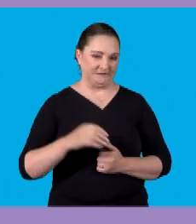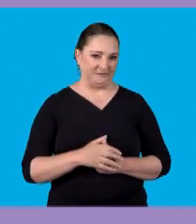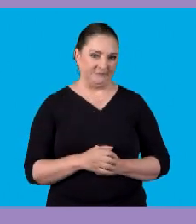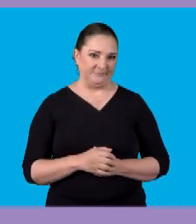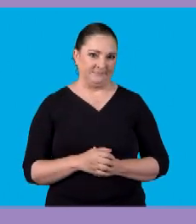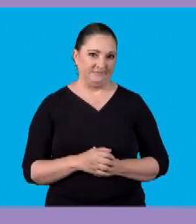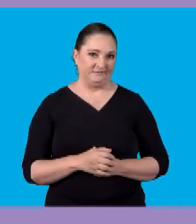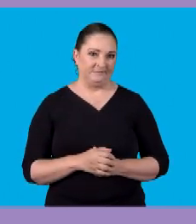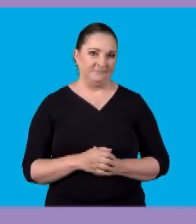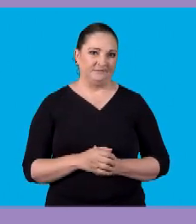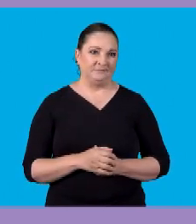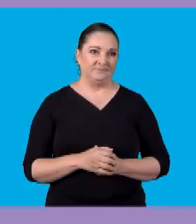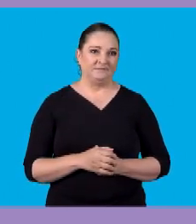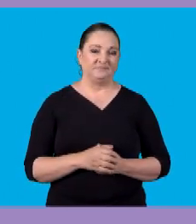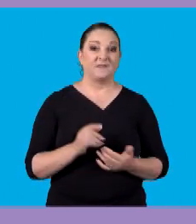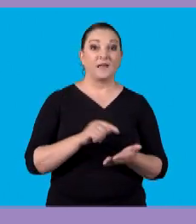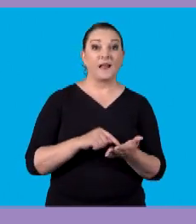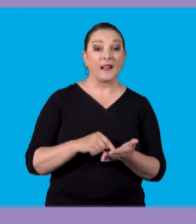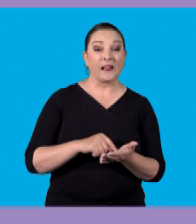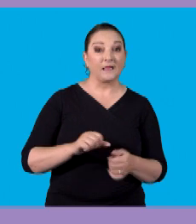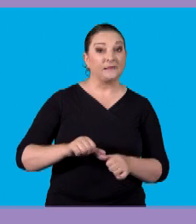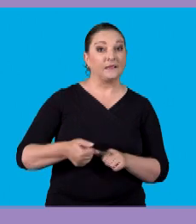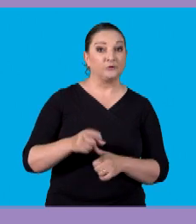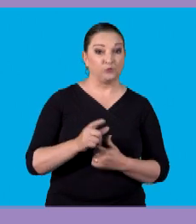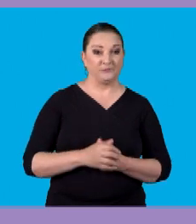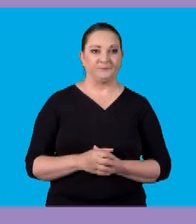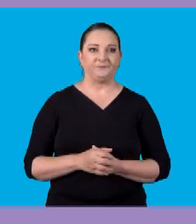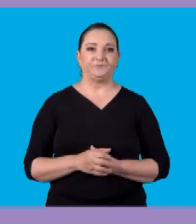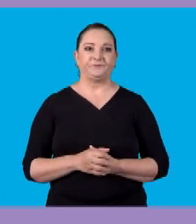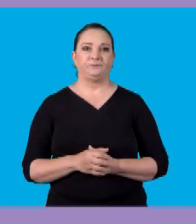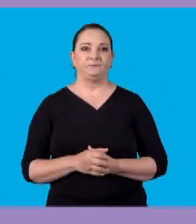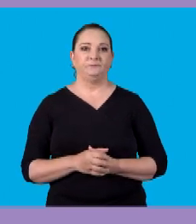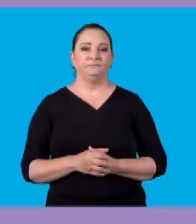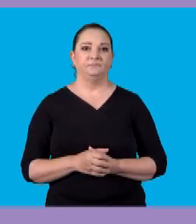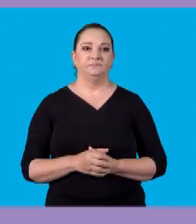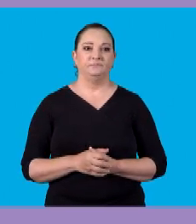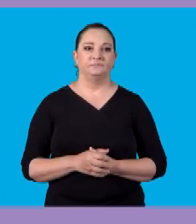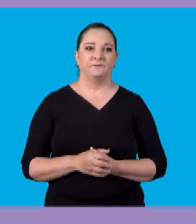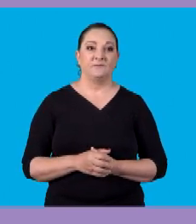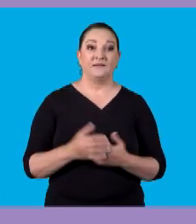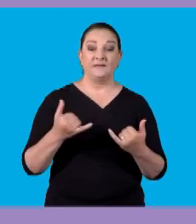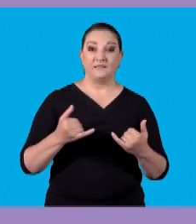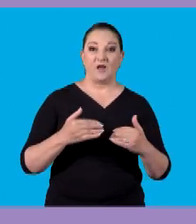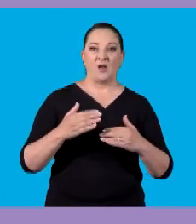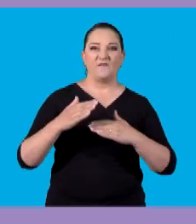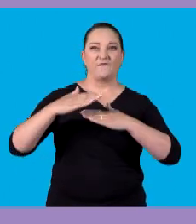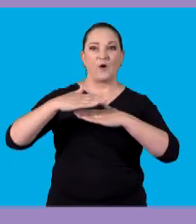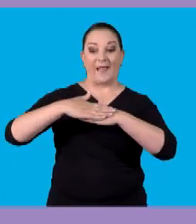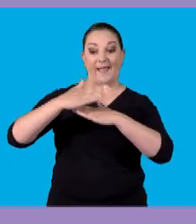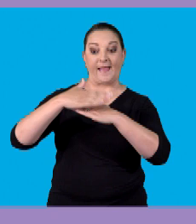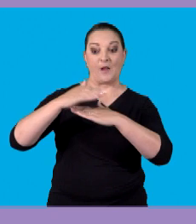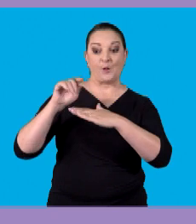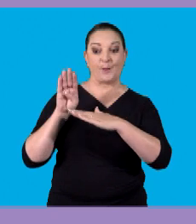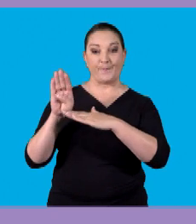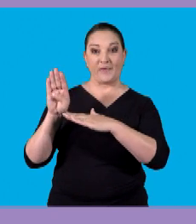centimeters. Now let's look at what we are required to calculate next. So next we need to find the size of angle B.